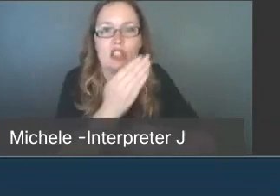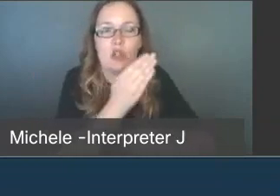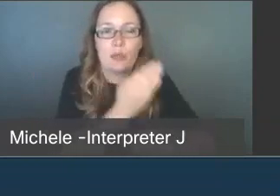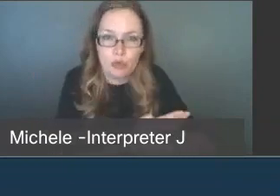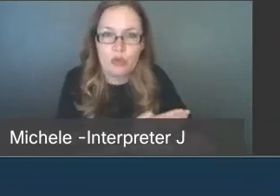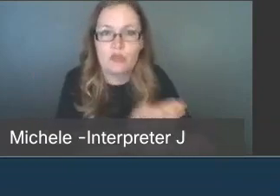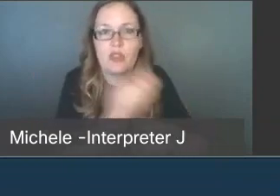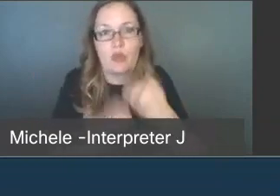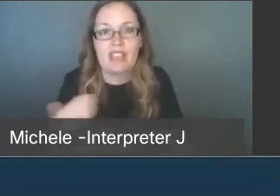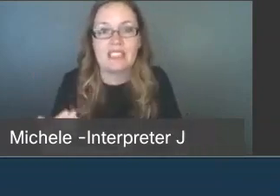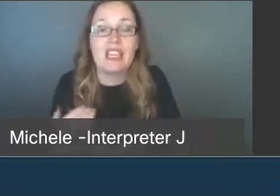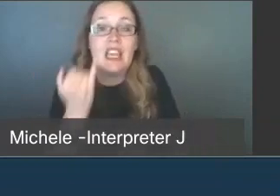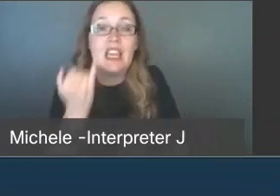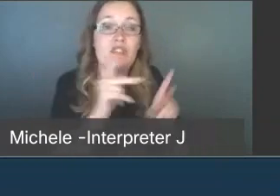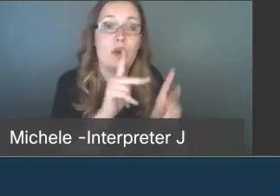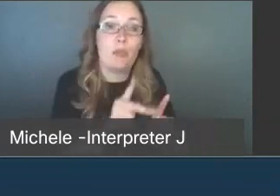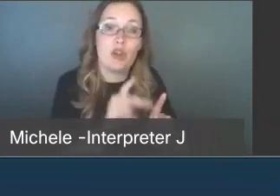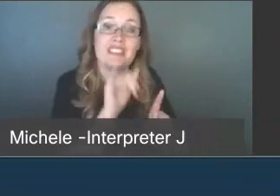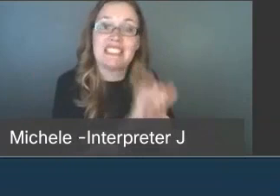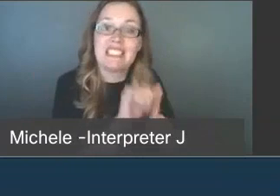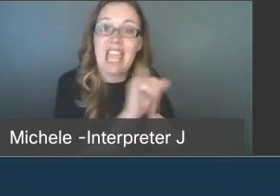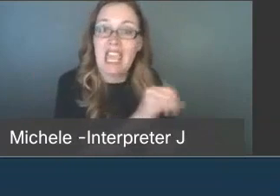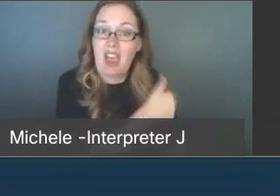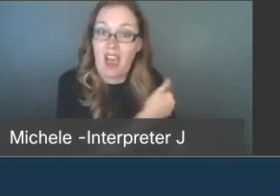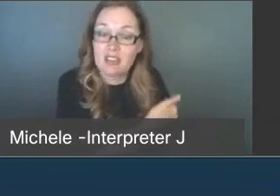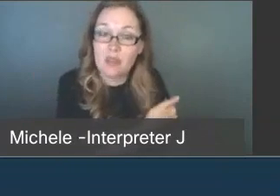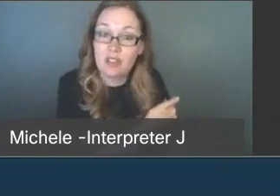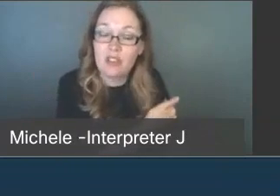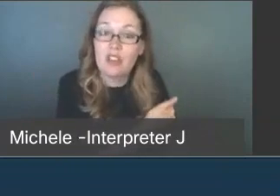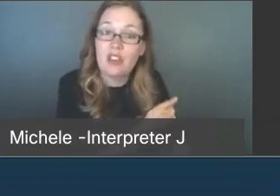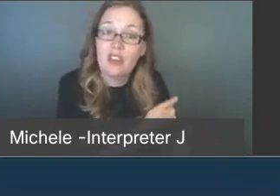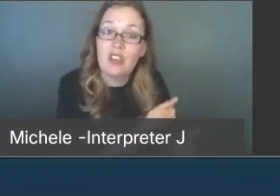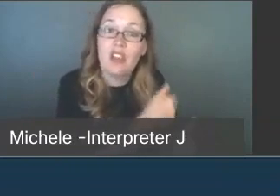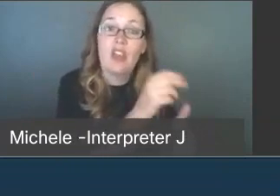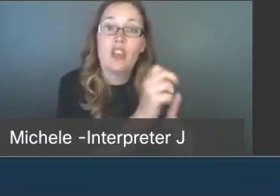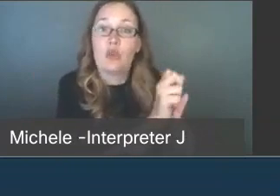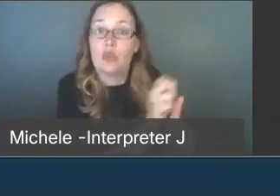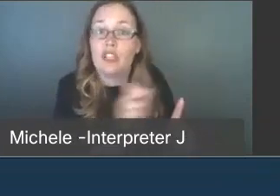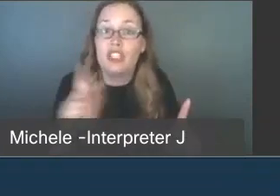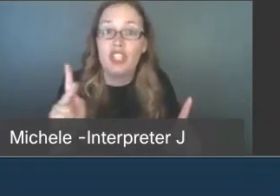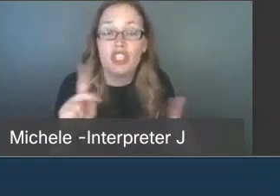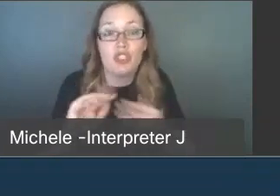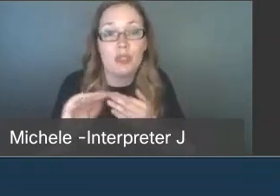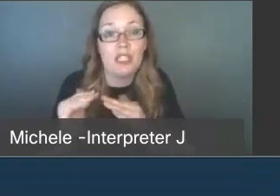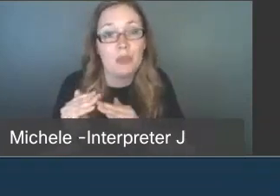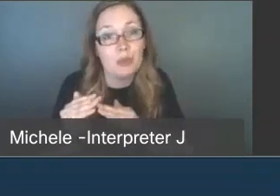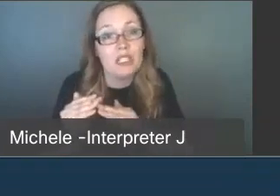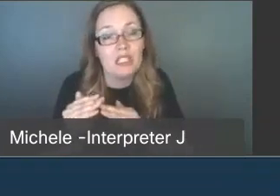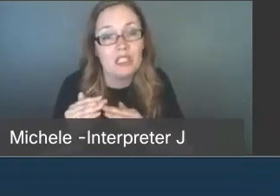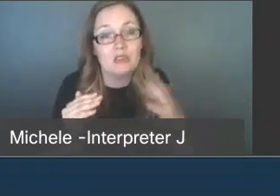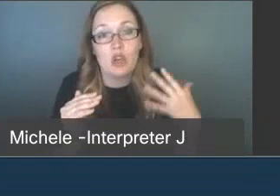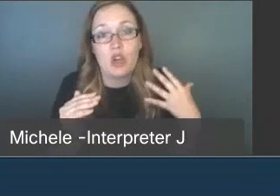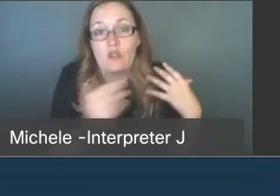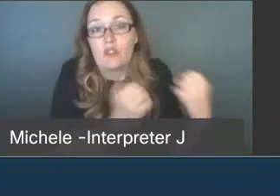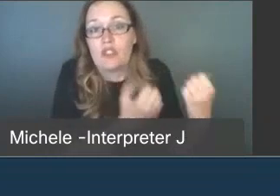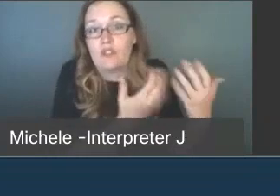they are in a hospital, they do in fact, they're returned to the community as soon as they're restored, and then their case